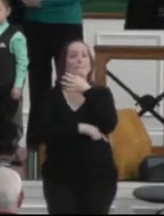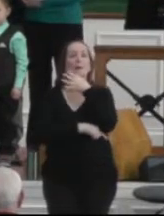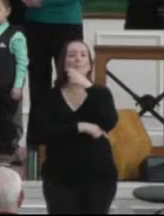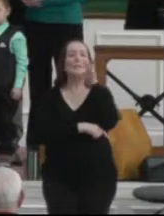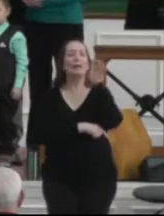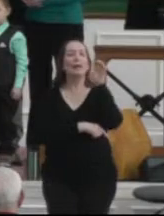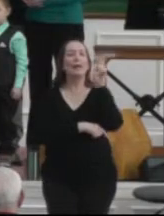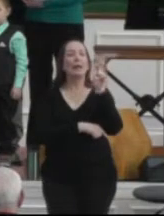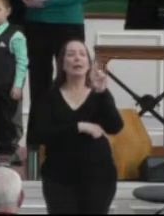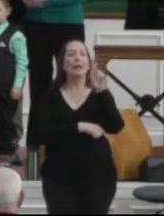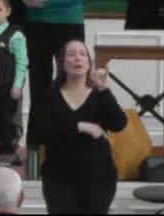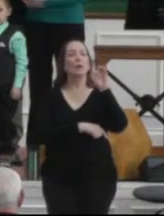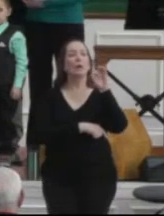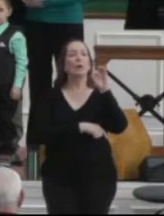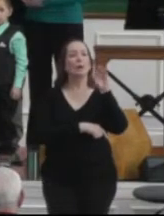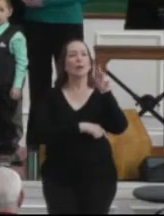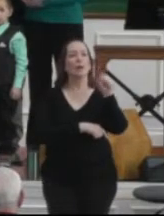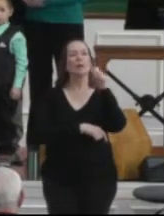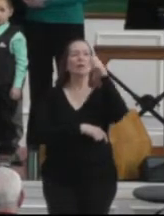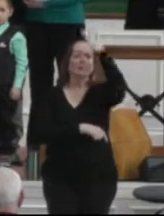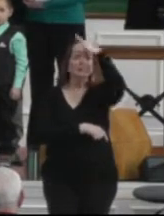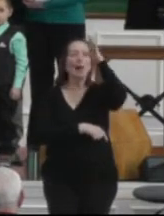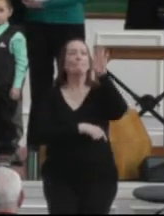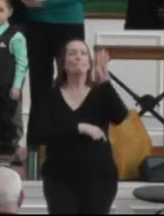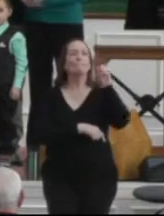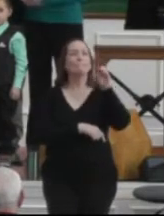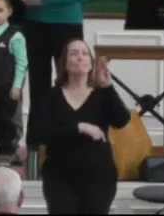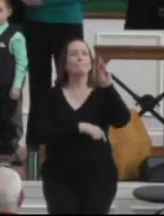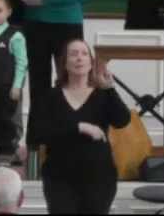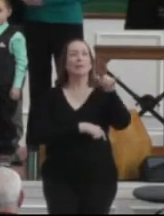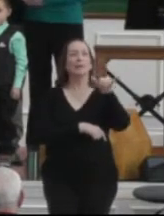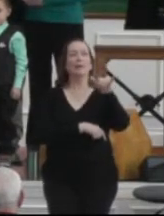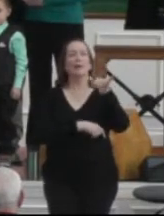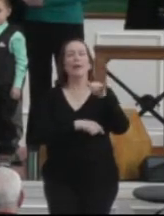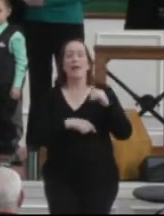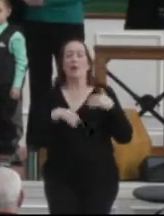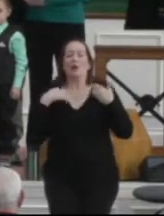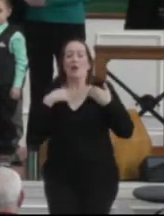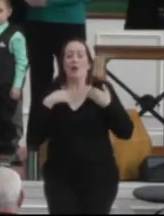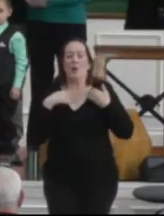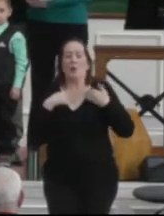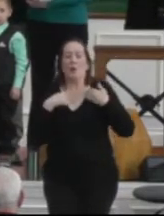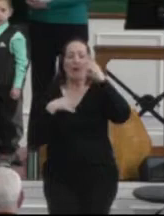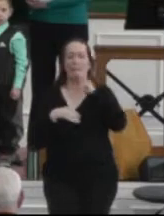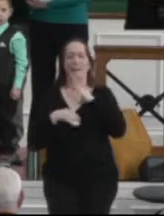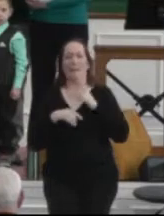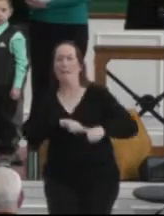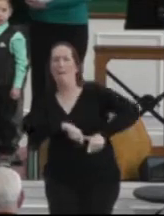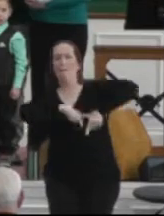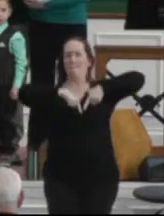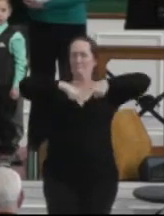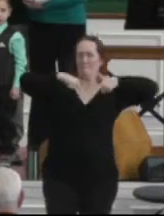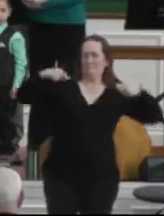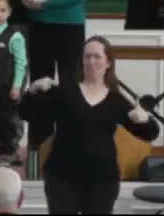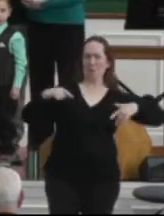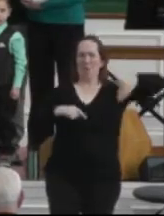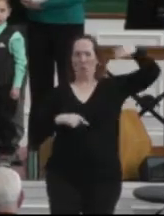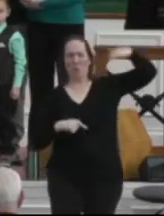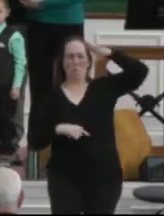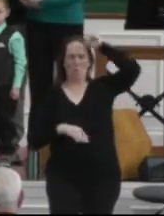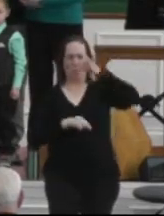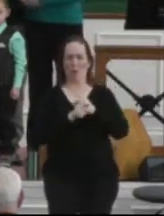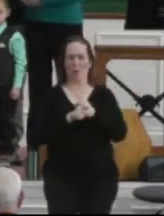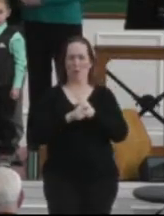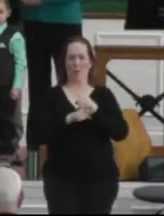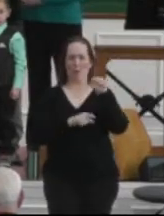Bobby. And then young man, big, big brother. Right? Is that right, Gabe?